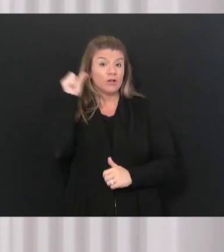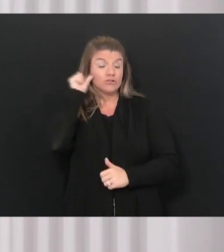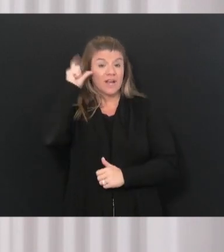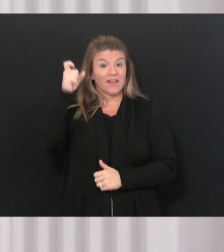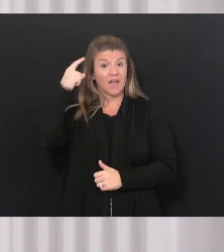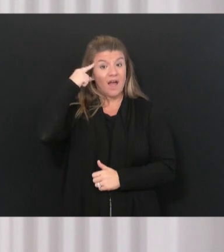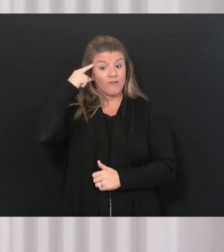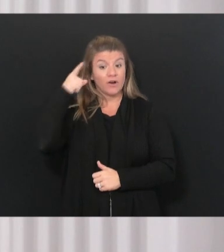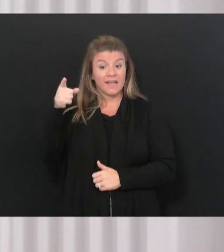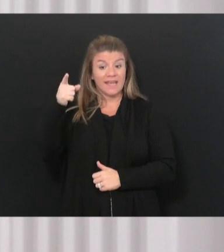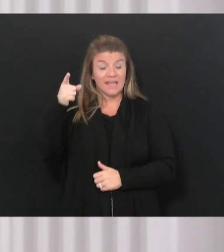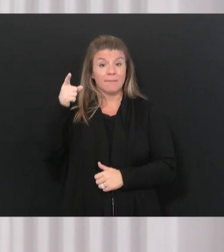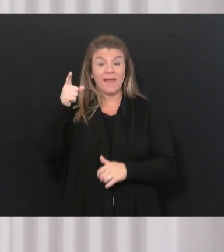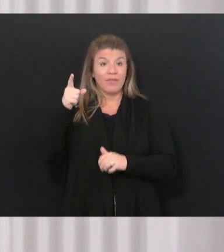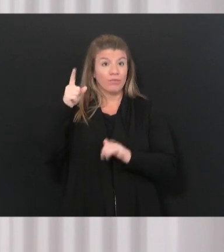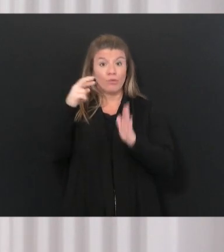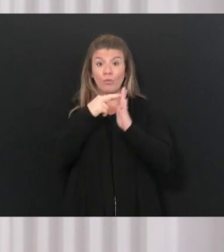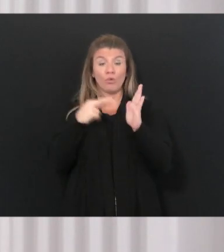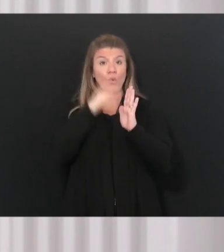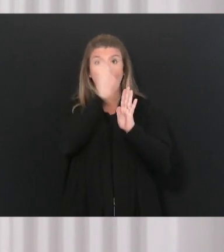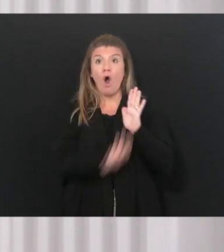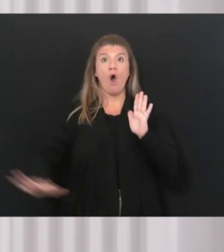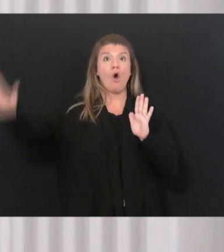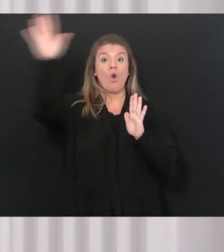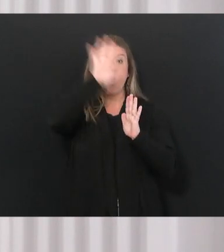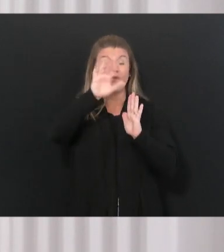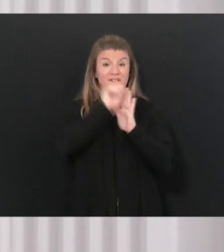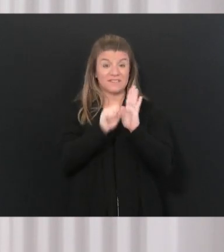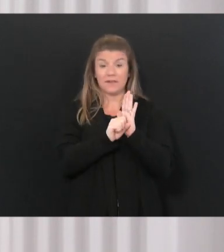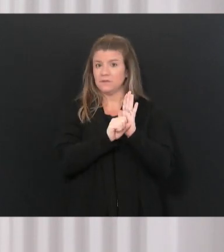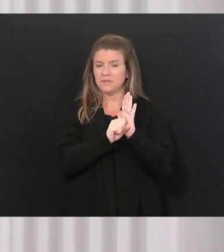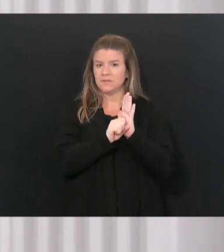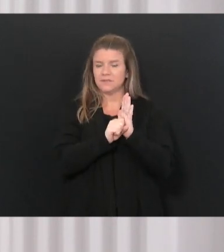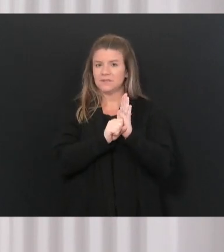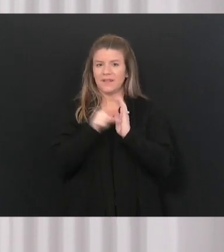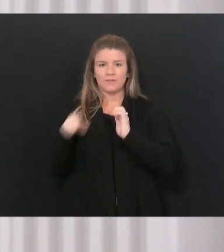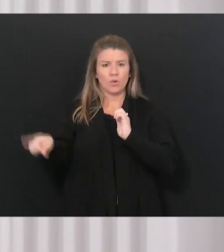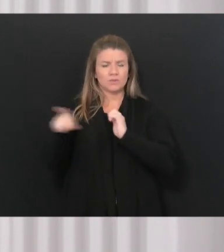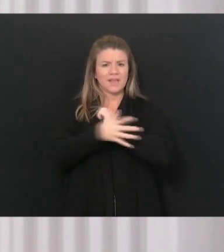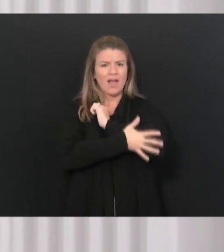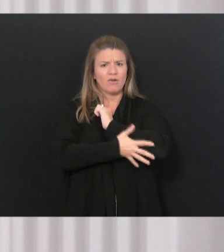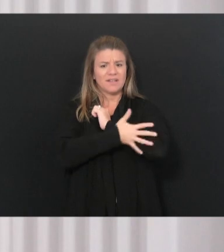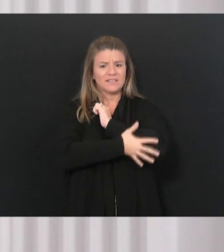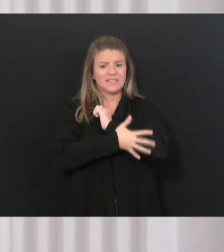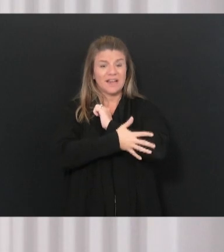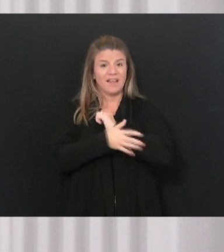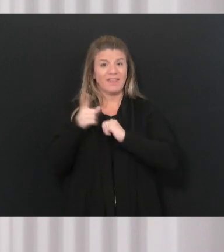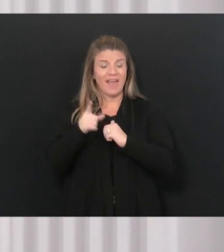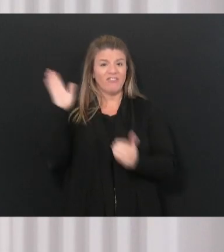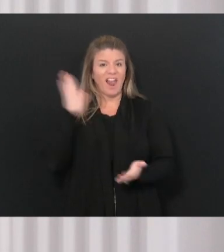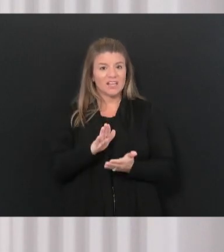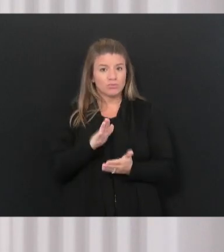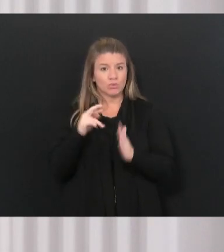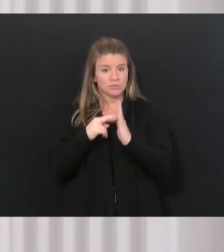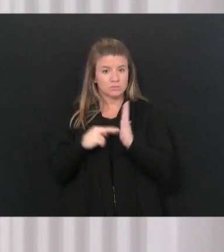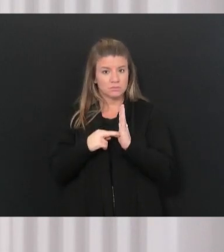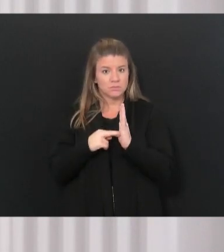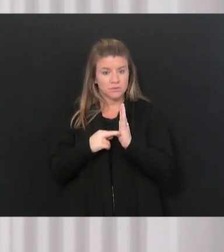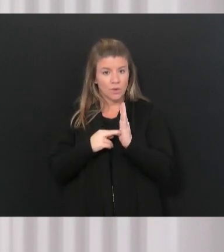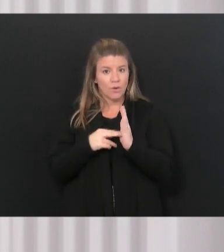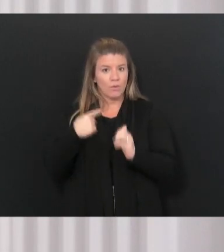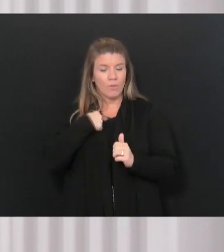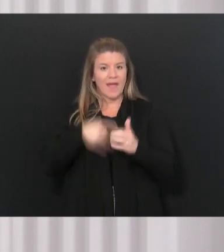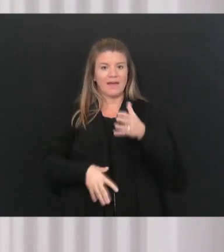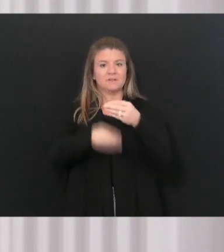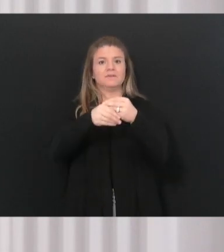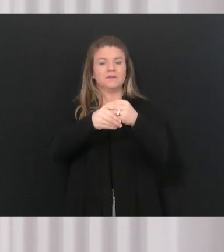this uniform rule across the state, some of the counties actually were less restrictive than what the governor put in